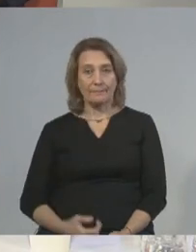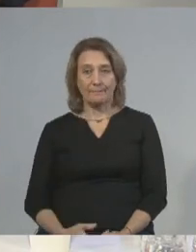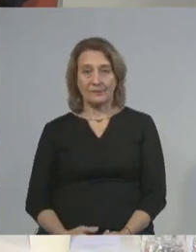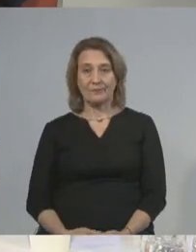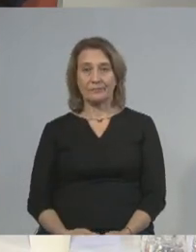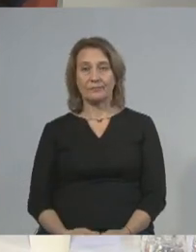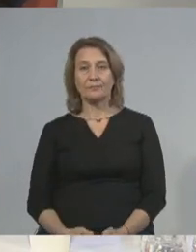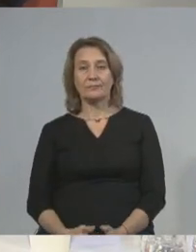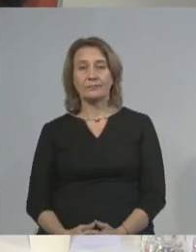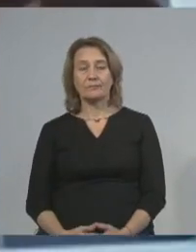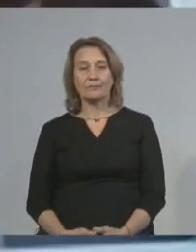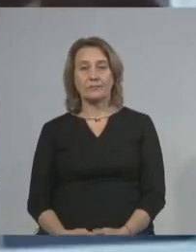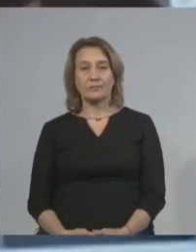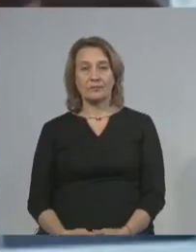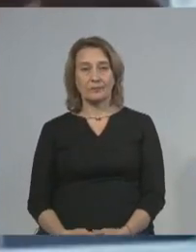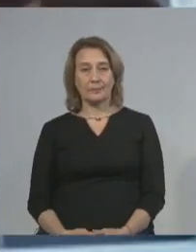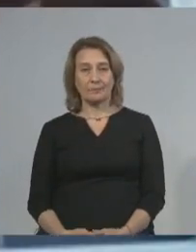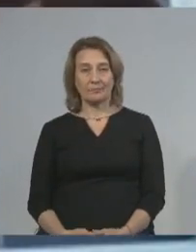now